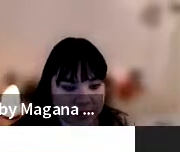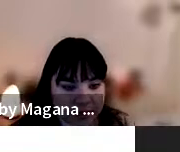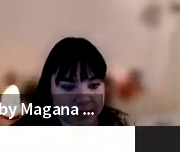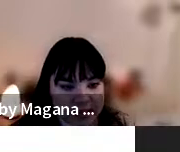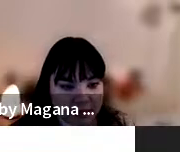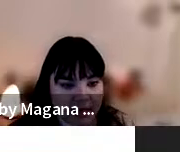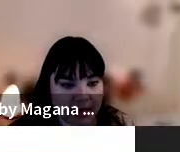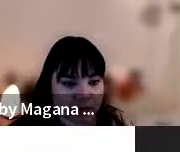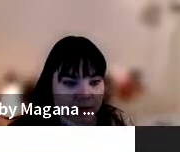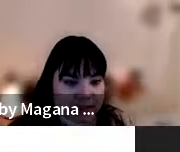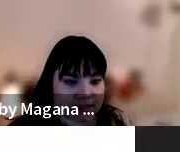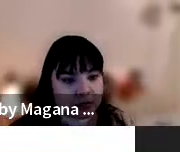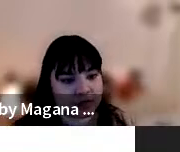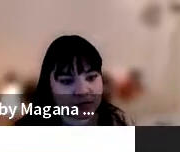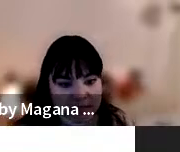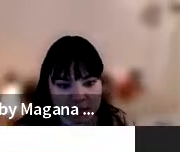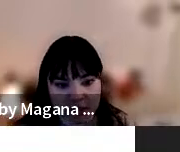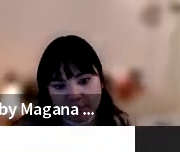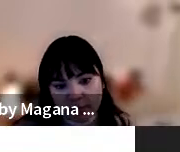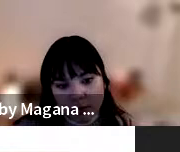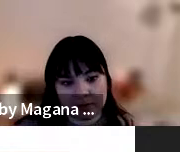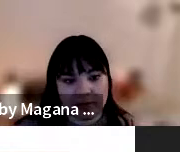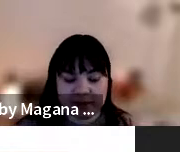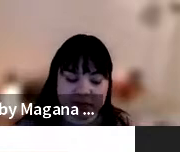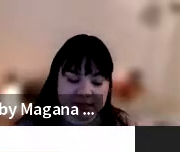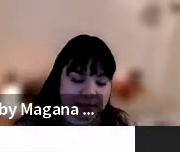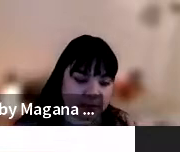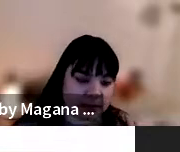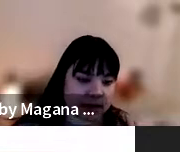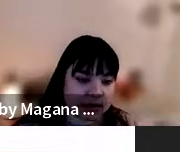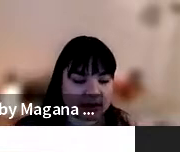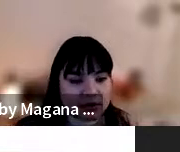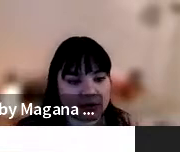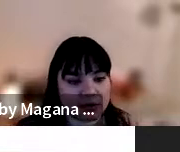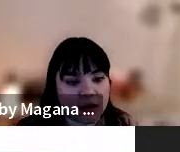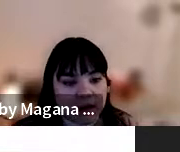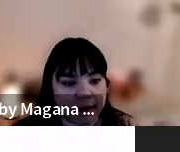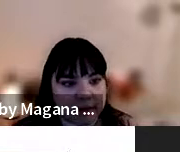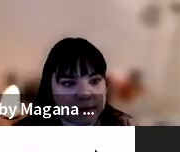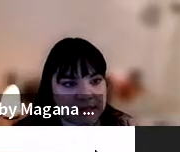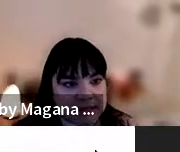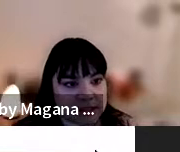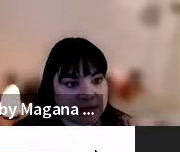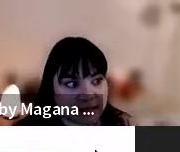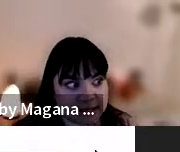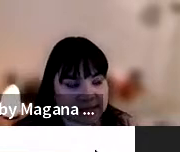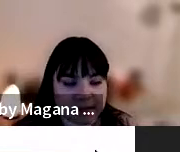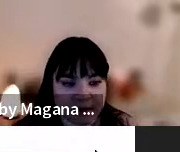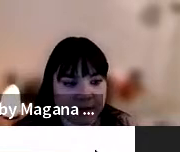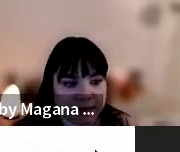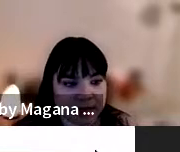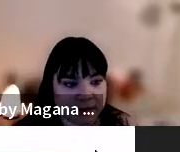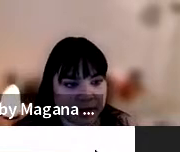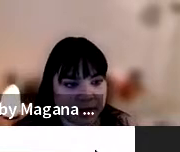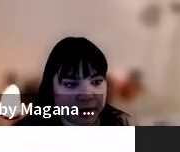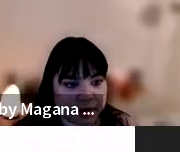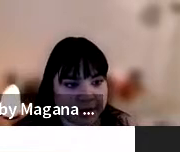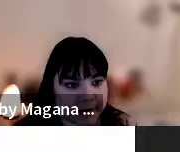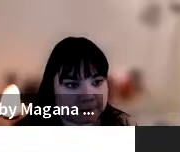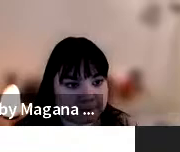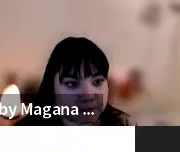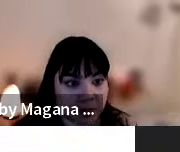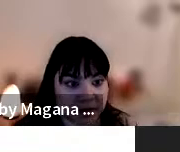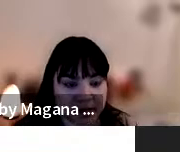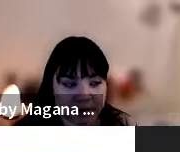let everybody participate equally. So if you tend to share more, maybe try stepping back. And if you tend to share less, think